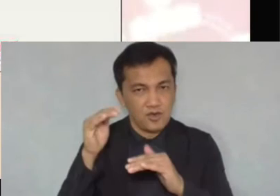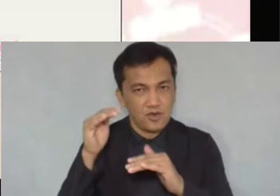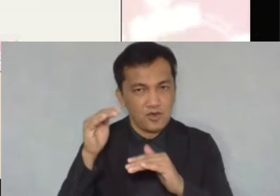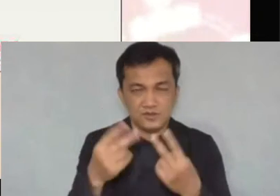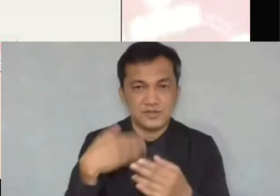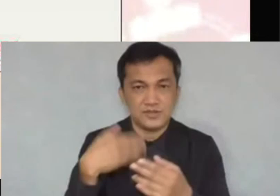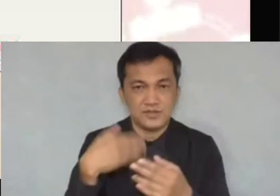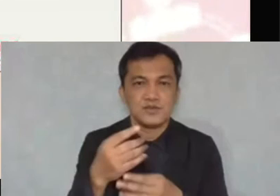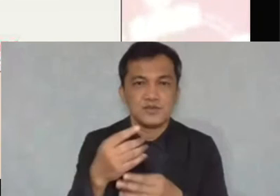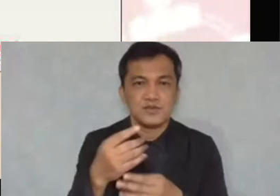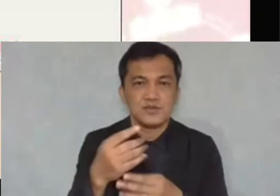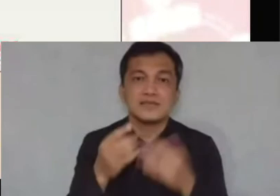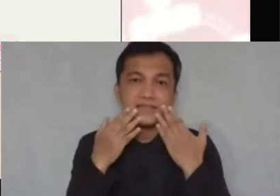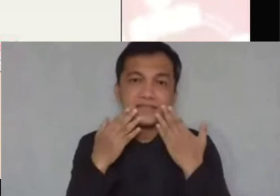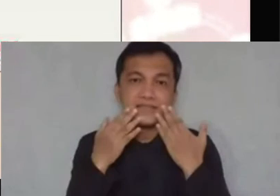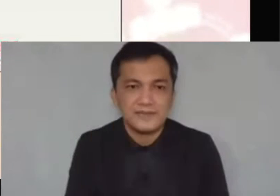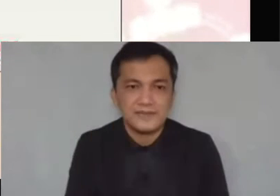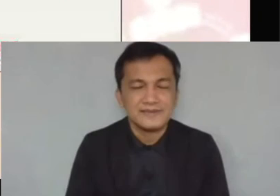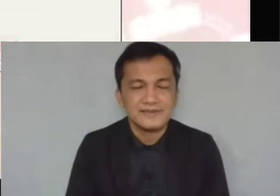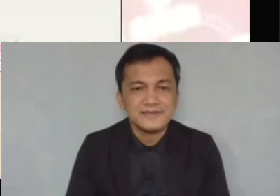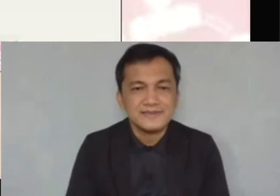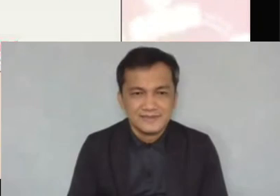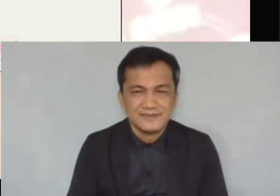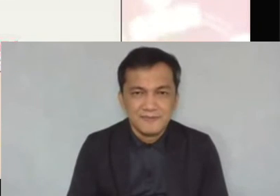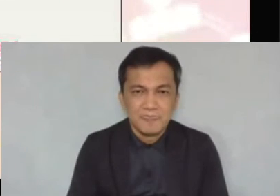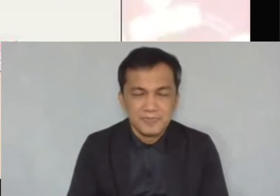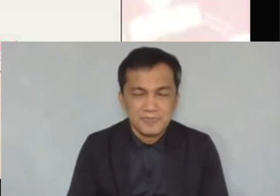well. Salamat. Okay. Thank you po.